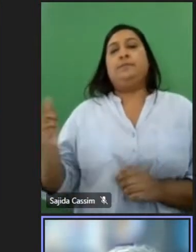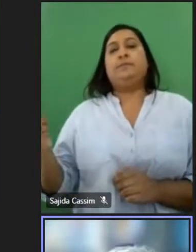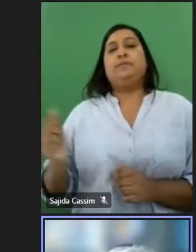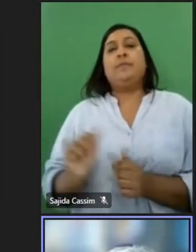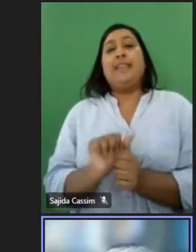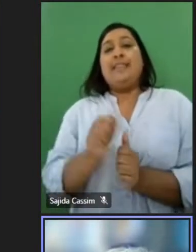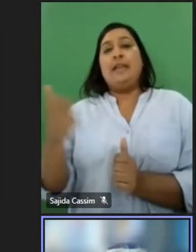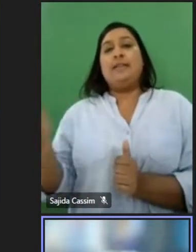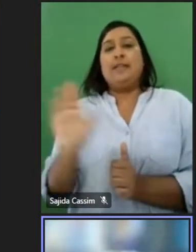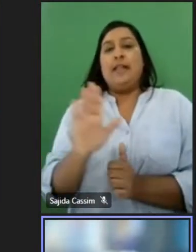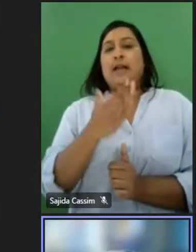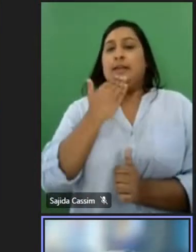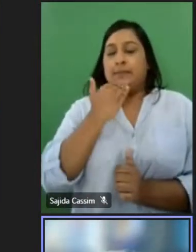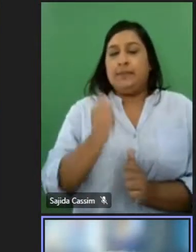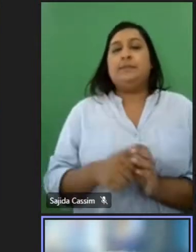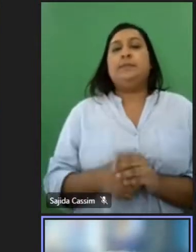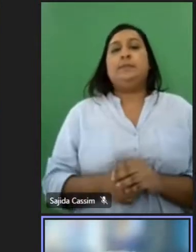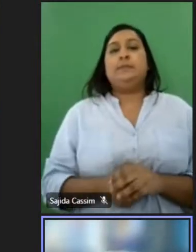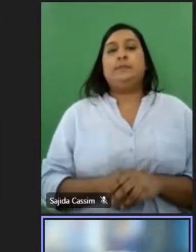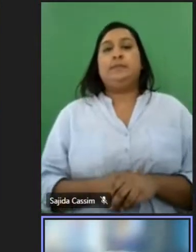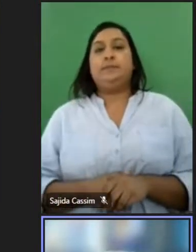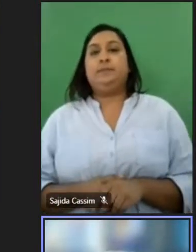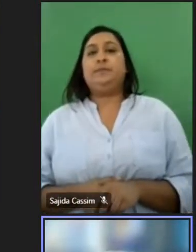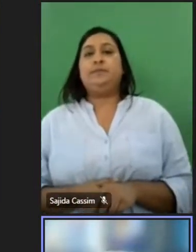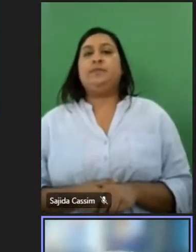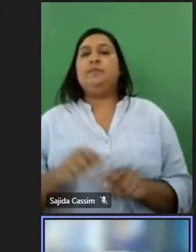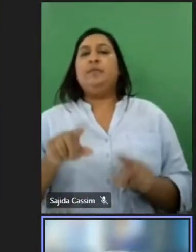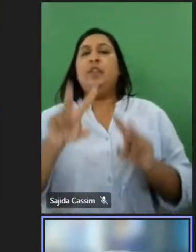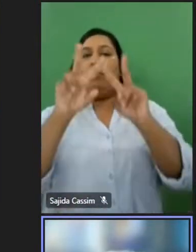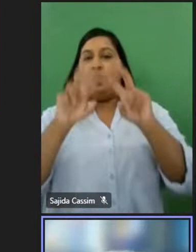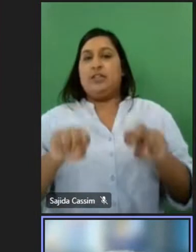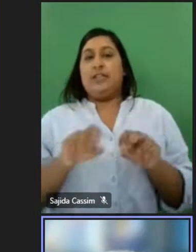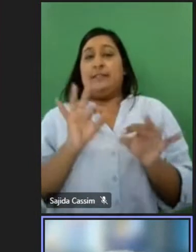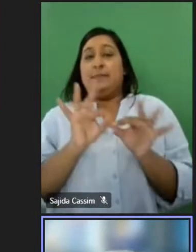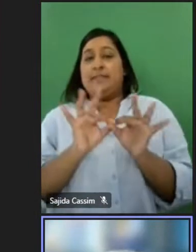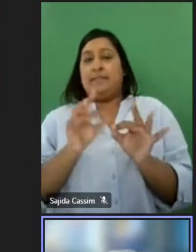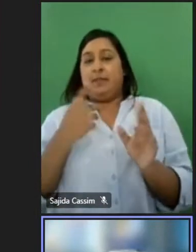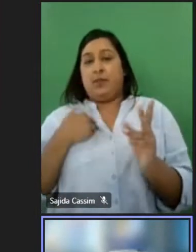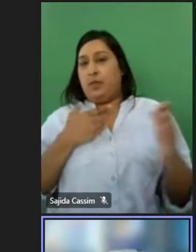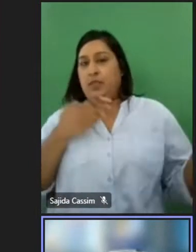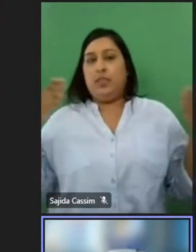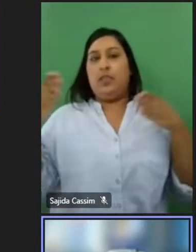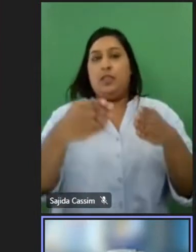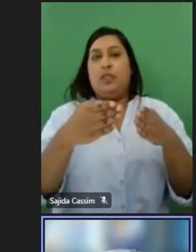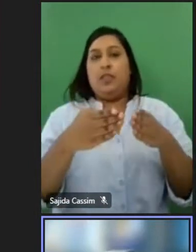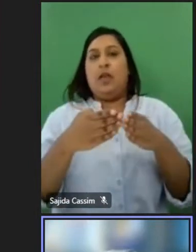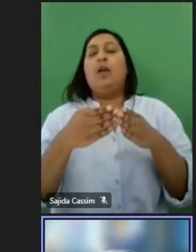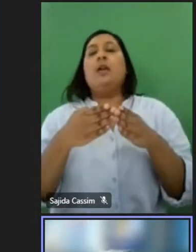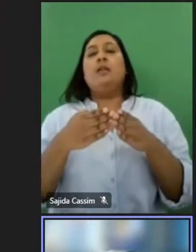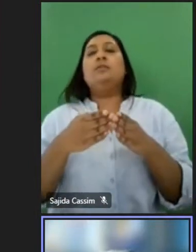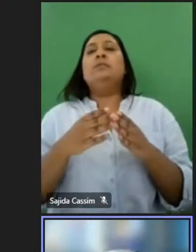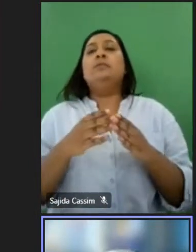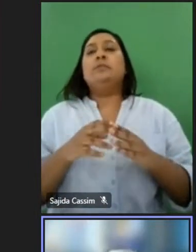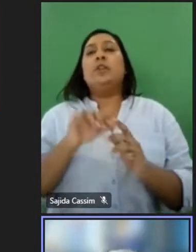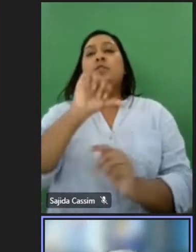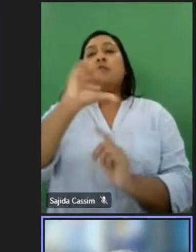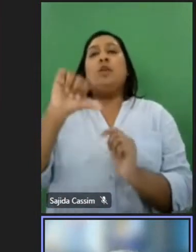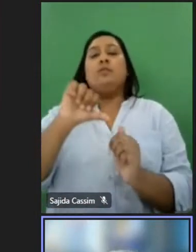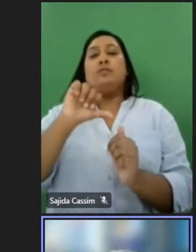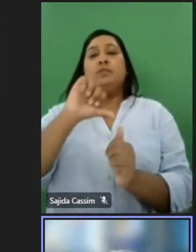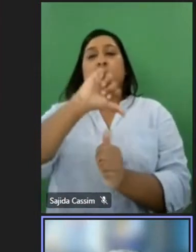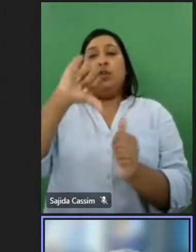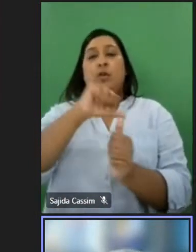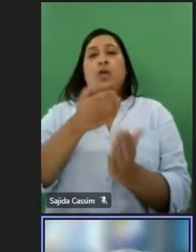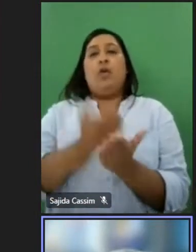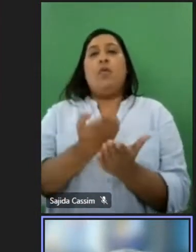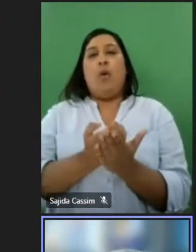Okay, so the research specifically looked at socioeconomic well-being, human rights-related experiences of persons with disabilities